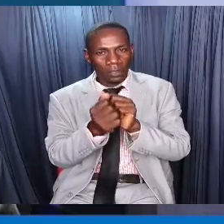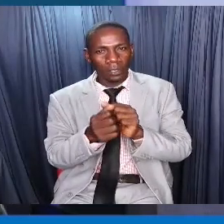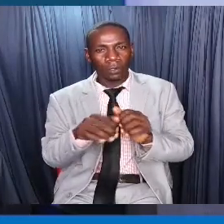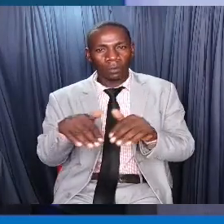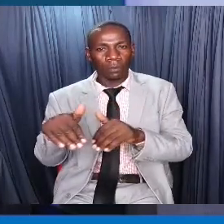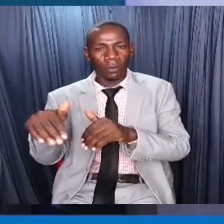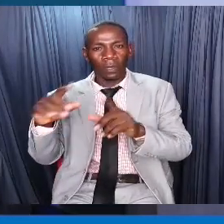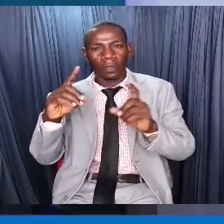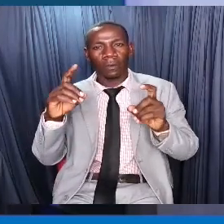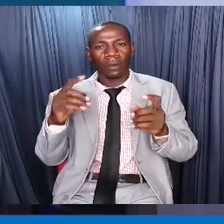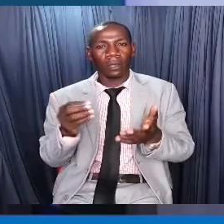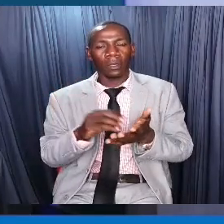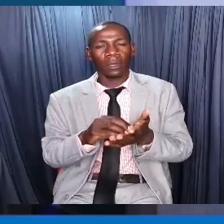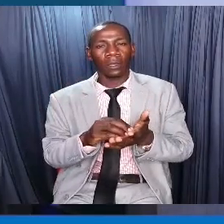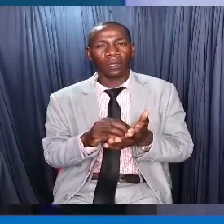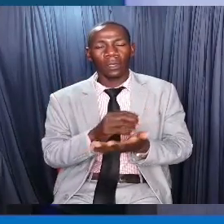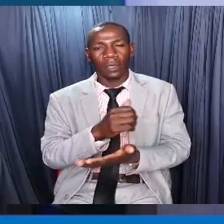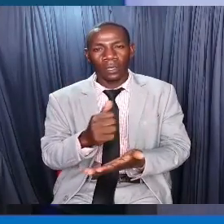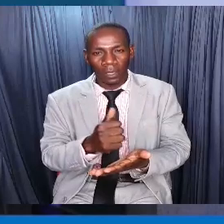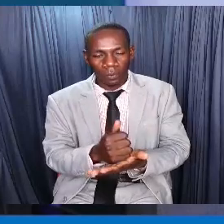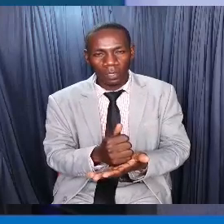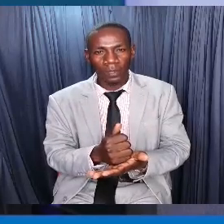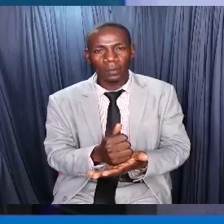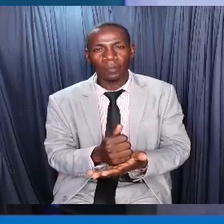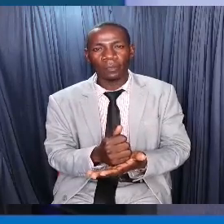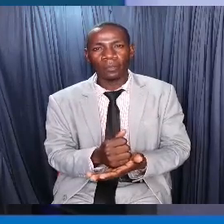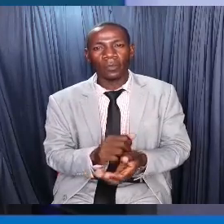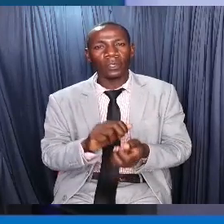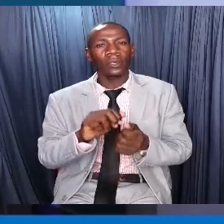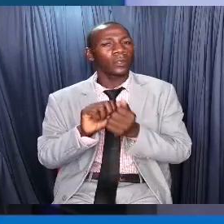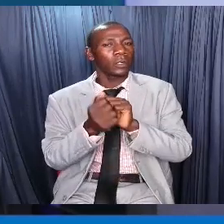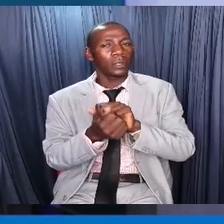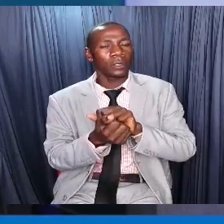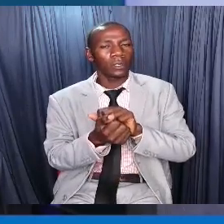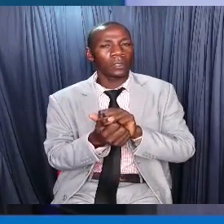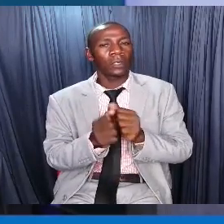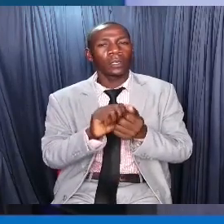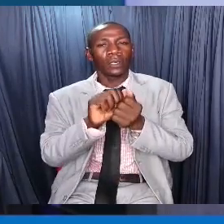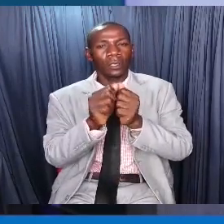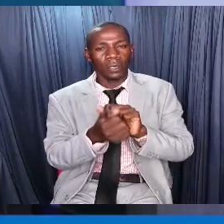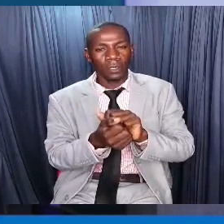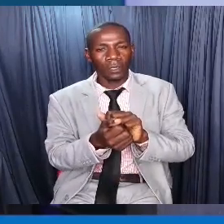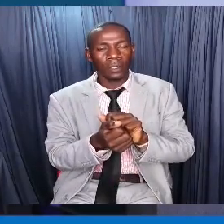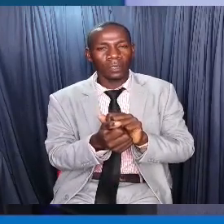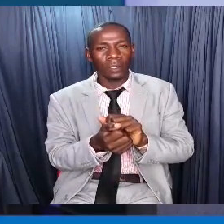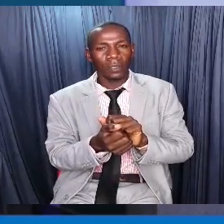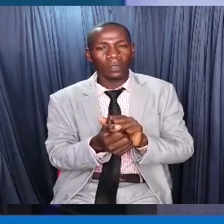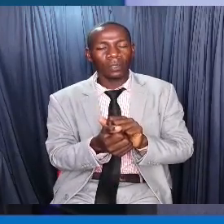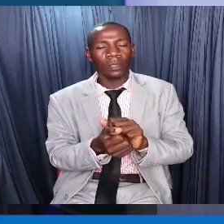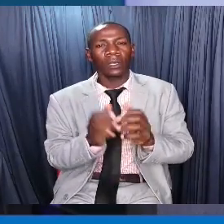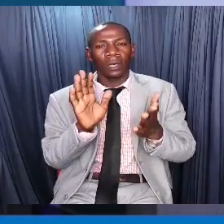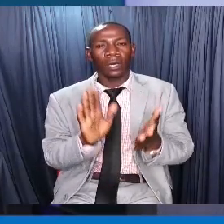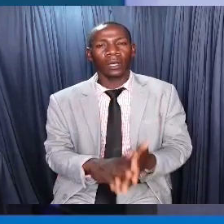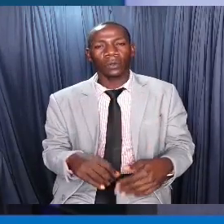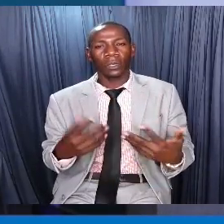He turned not to follow evil anymore. Bwana Yesu asifiwe sana. Amen. Akagairi. He turned. Akagairi. And turned totally.